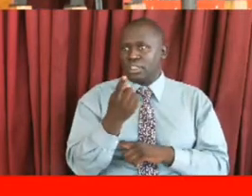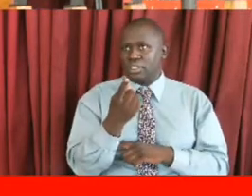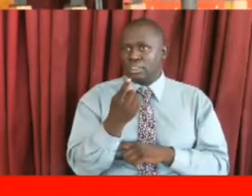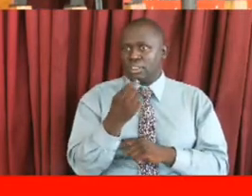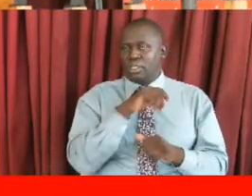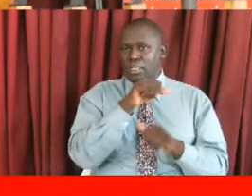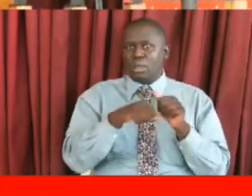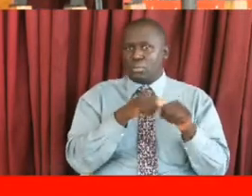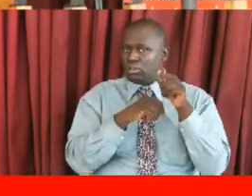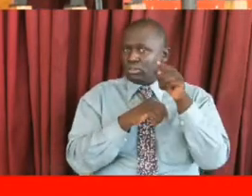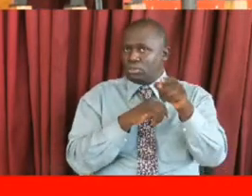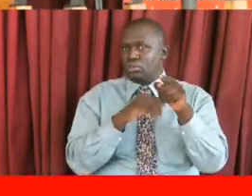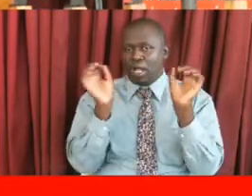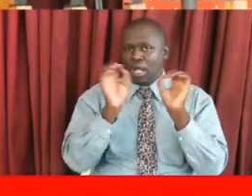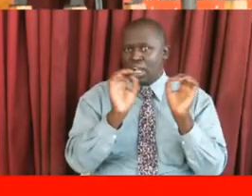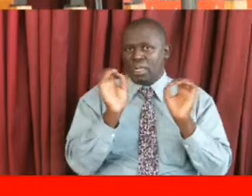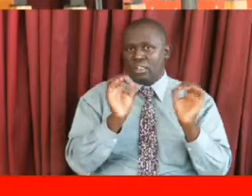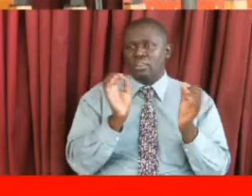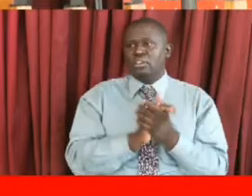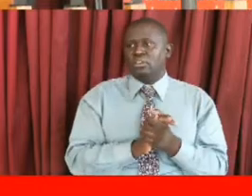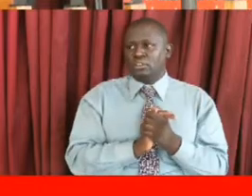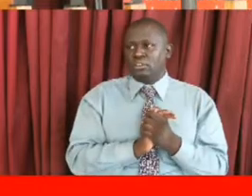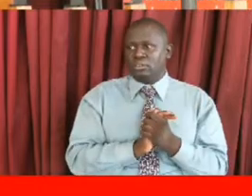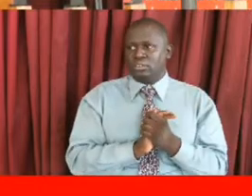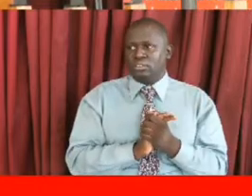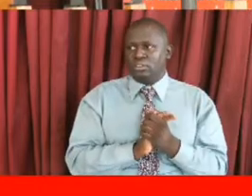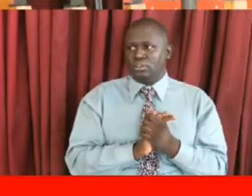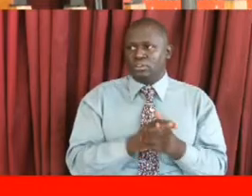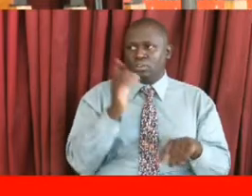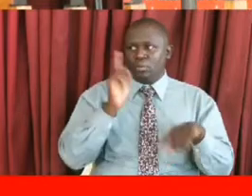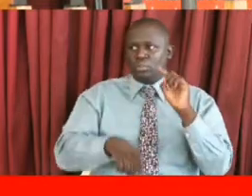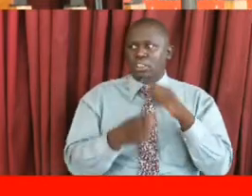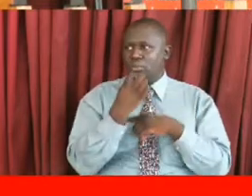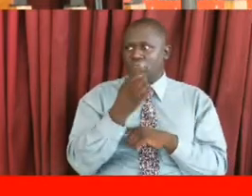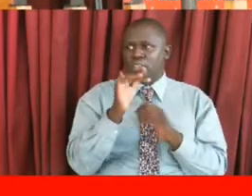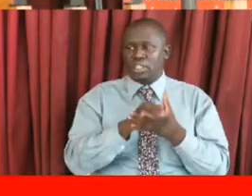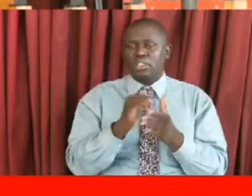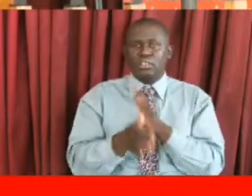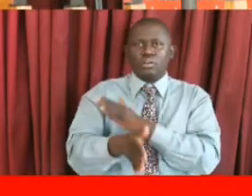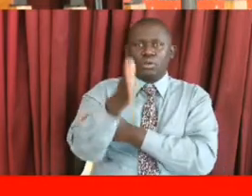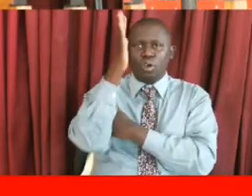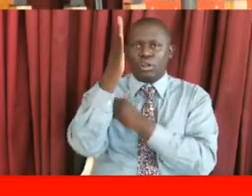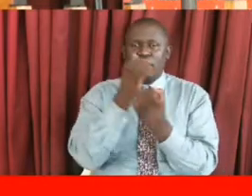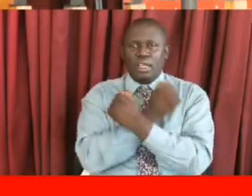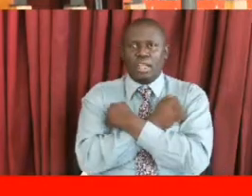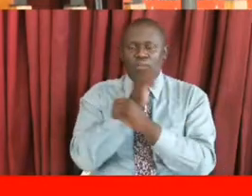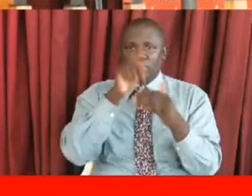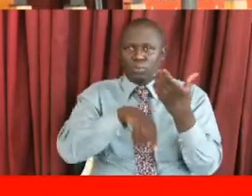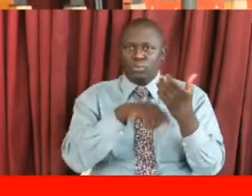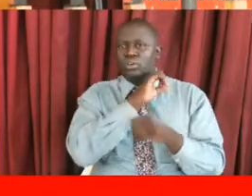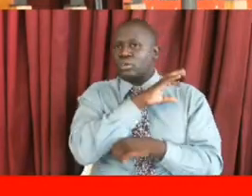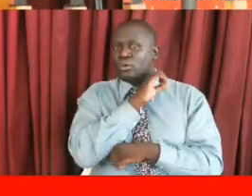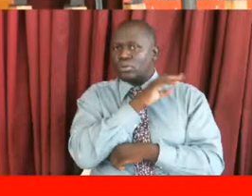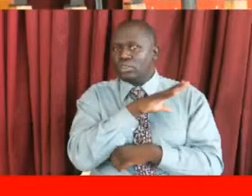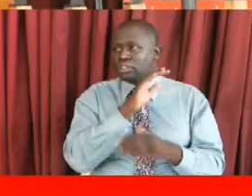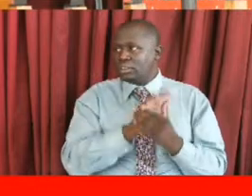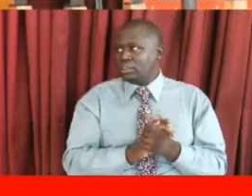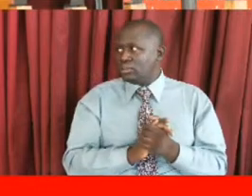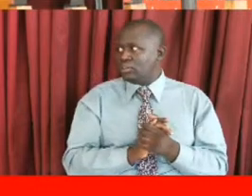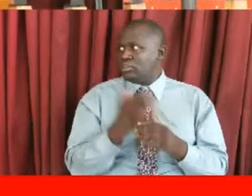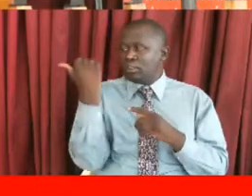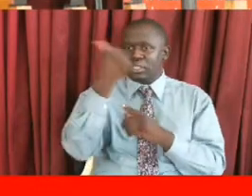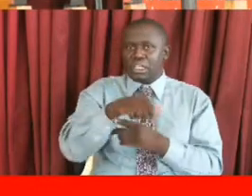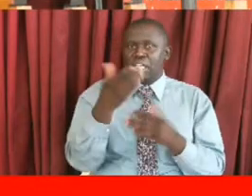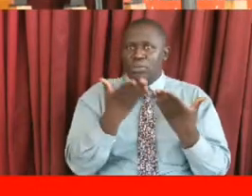noise I'm not talking about you who is but I'm just saying God God loves noise so